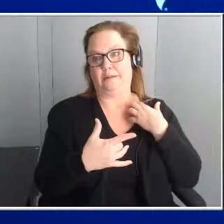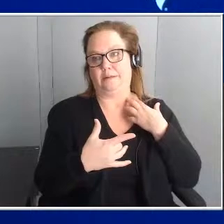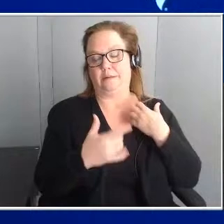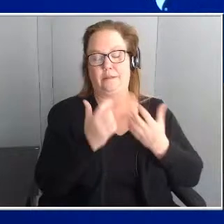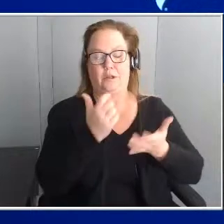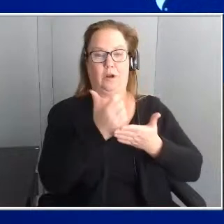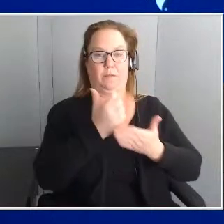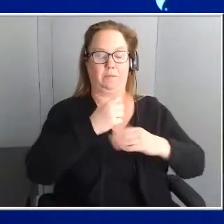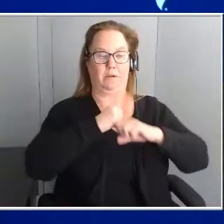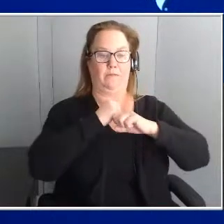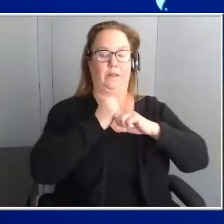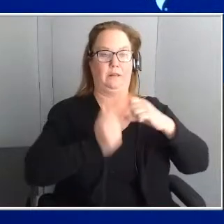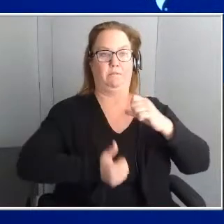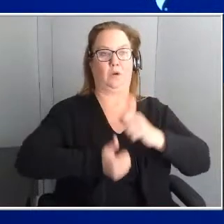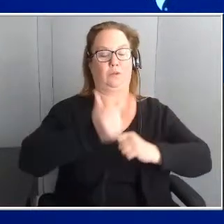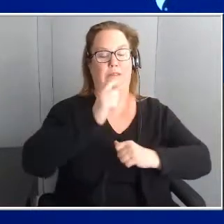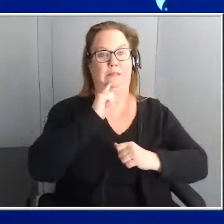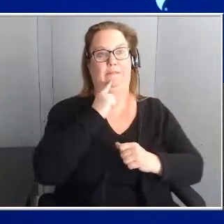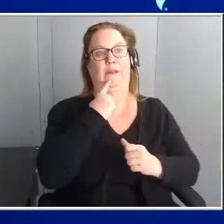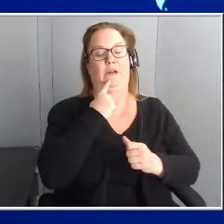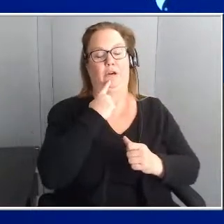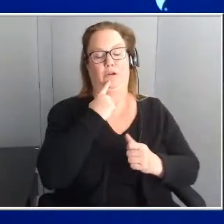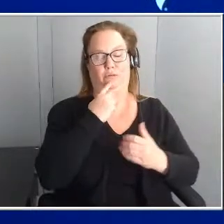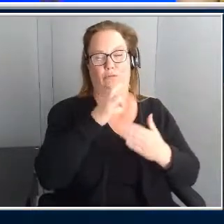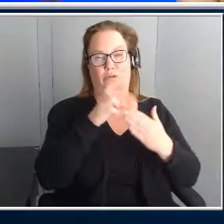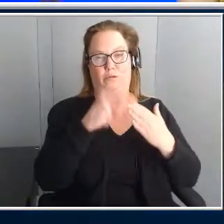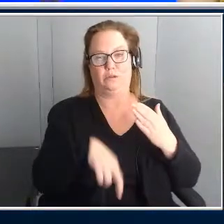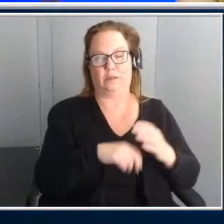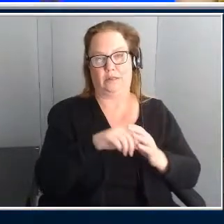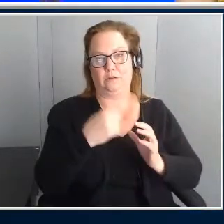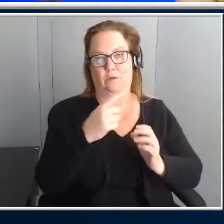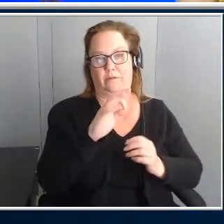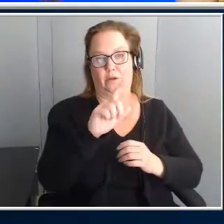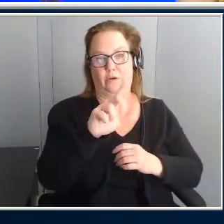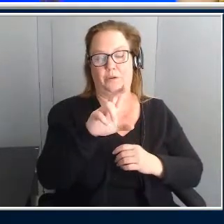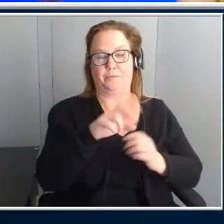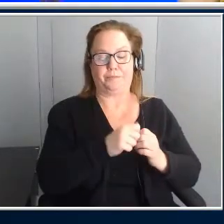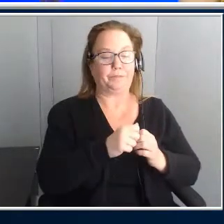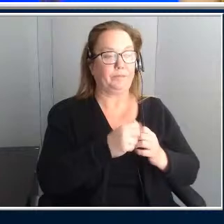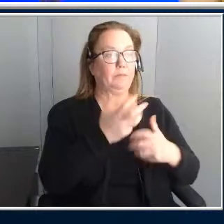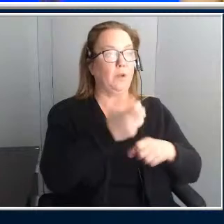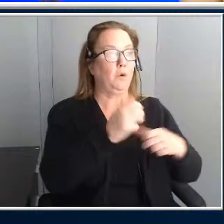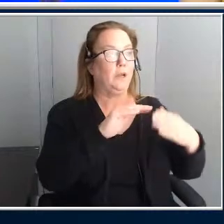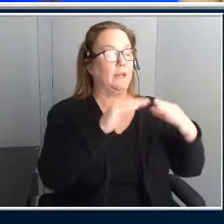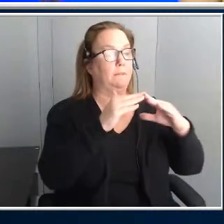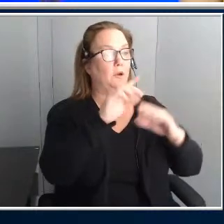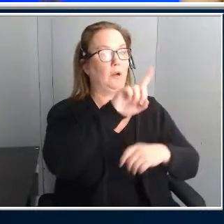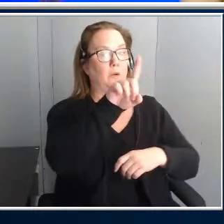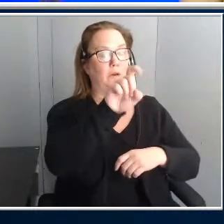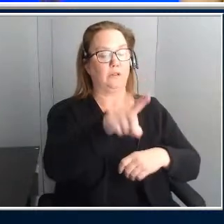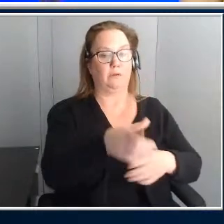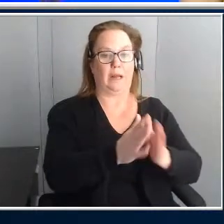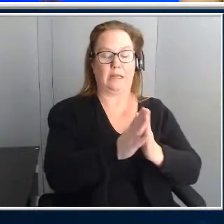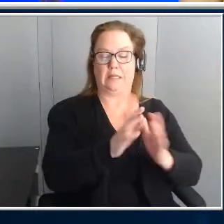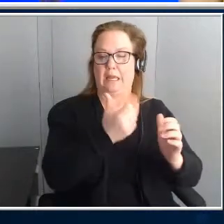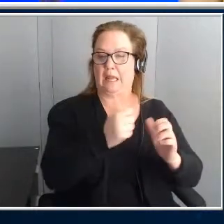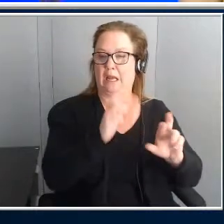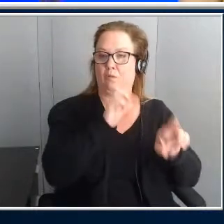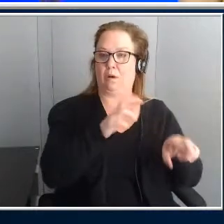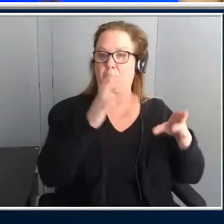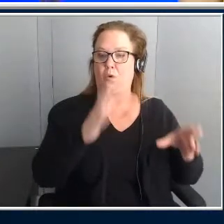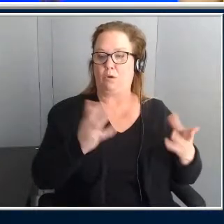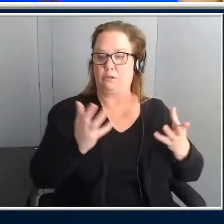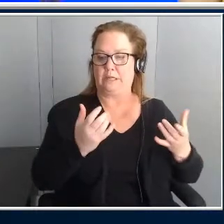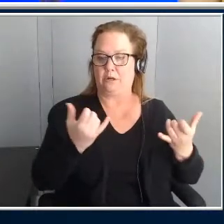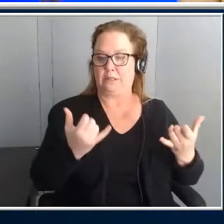prevent the most severe outcomes, and so that's one of them with influenza. We're getting some very good community questions. First, I want to ask if we have any reporters on the line